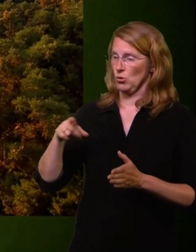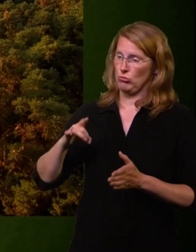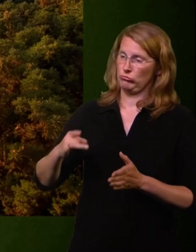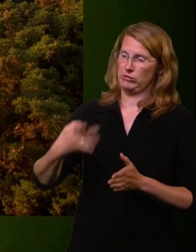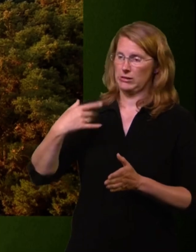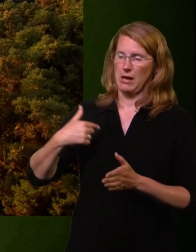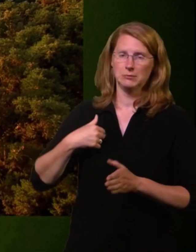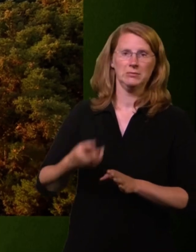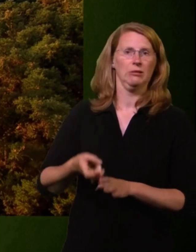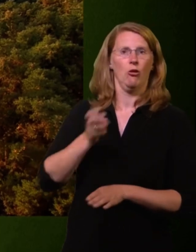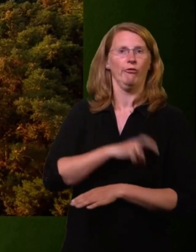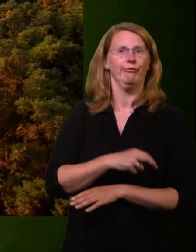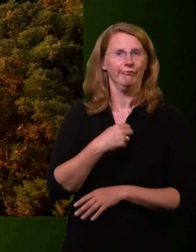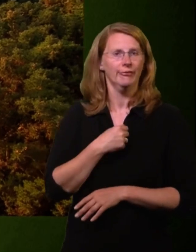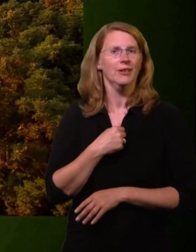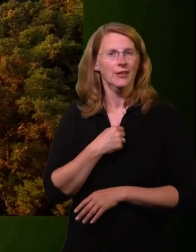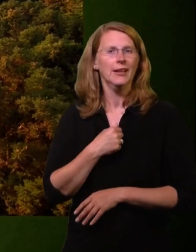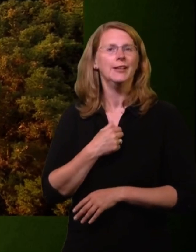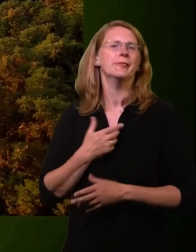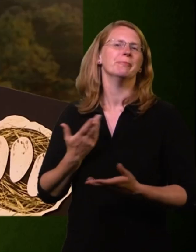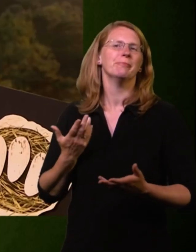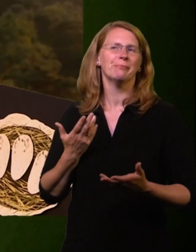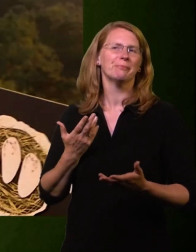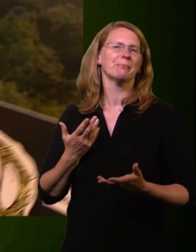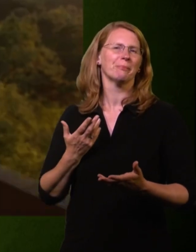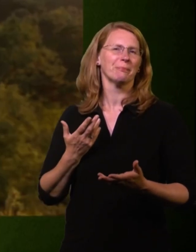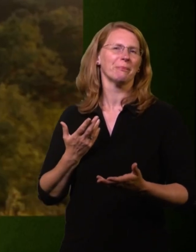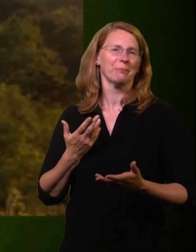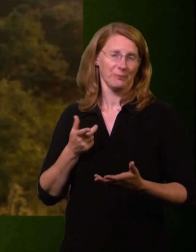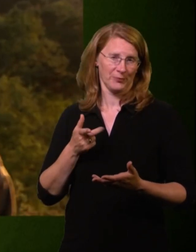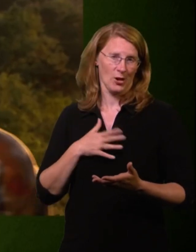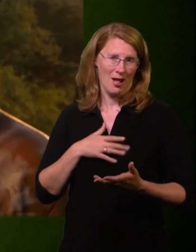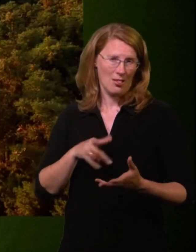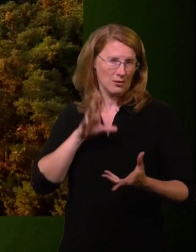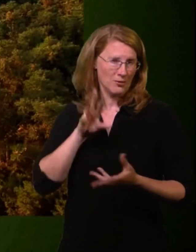the evolutionary arms race. You like that summary? You like that Very summary? good.